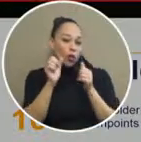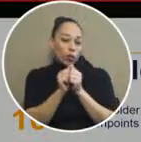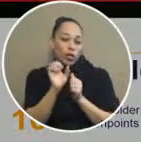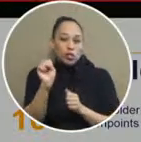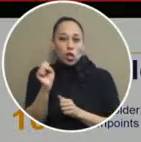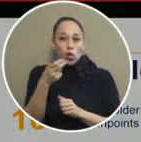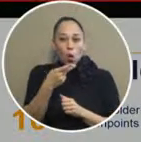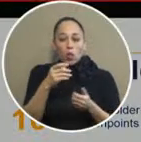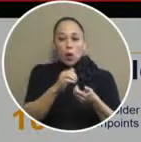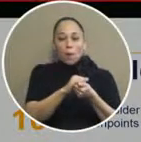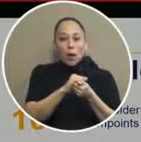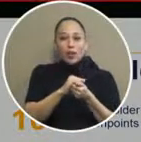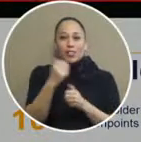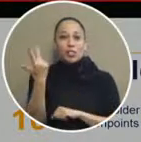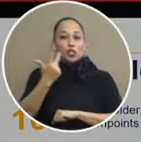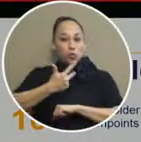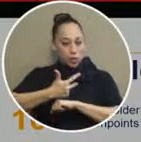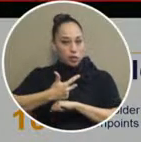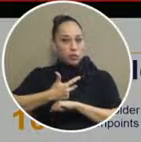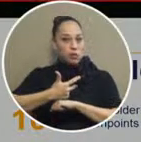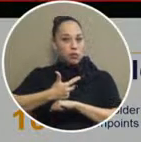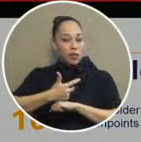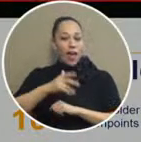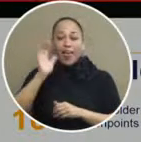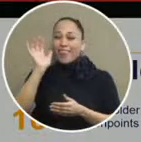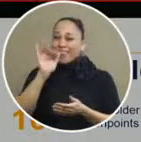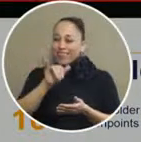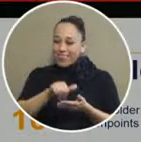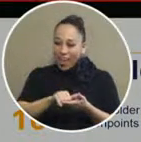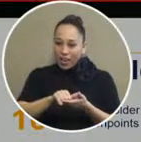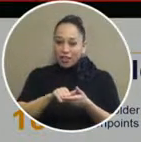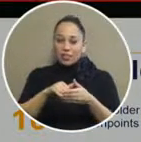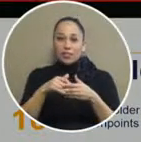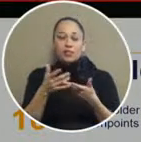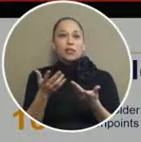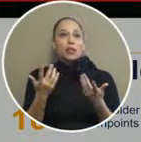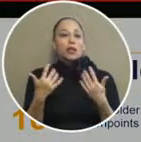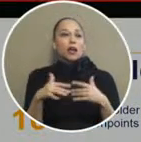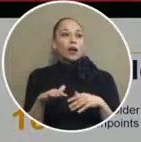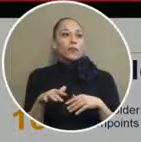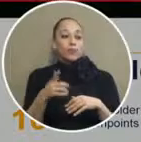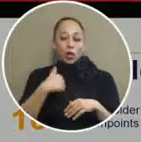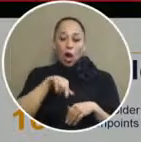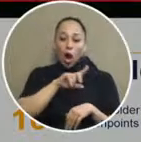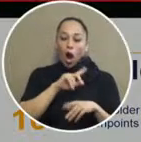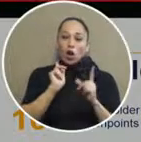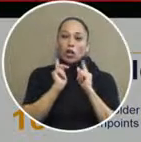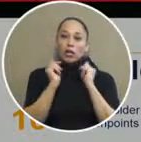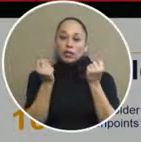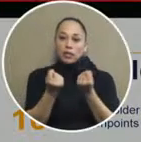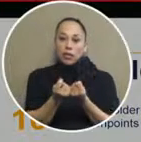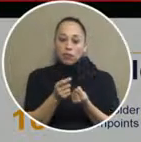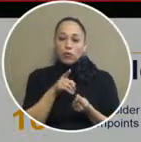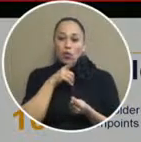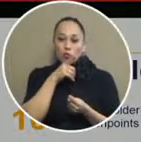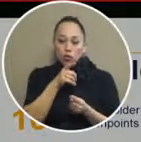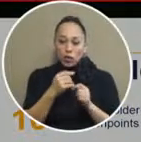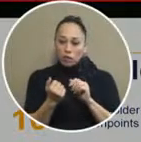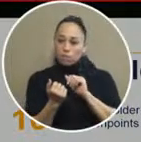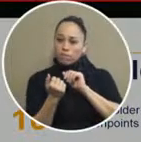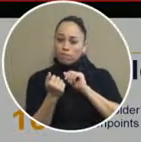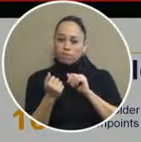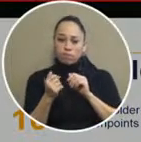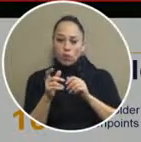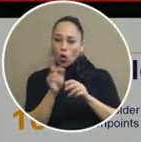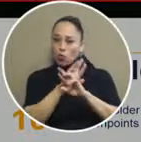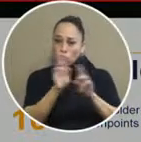stakeholder partners in 3 days. That was a matter of our team really getting in front of it